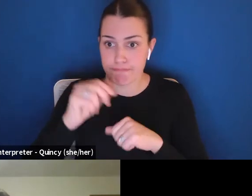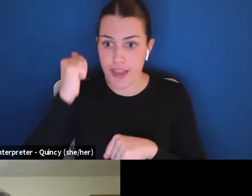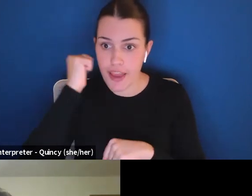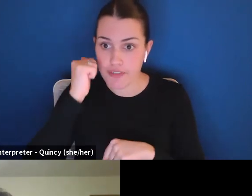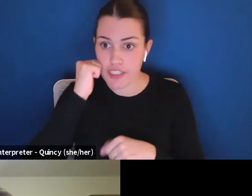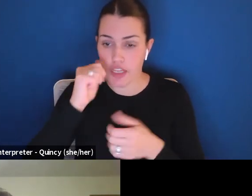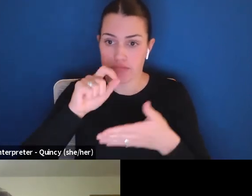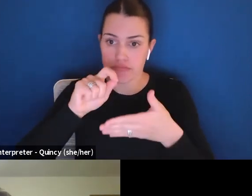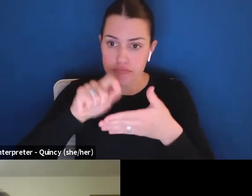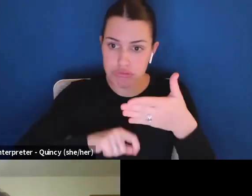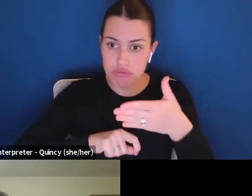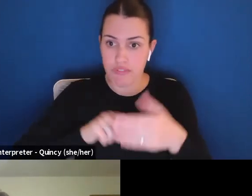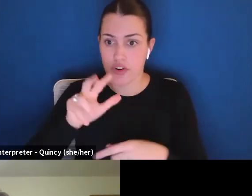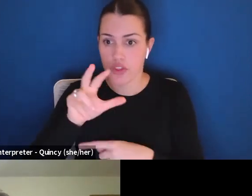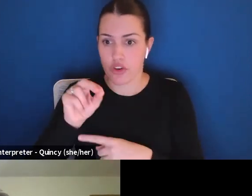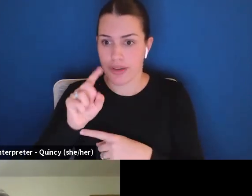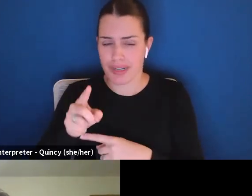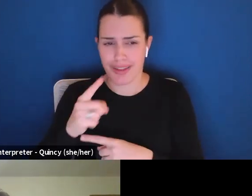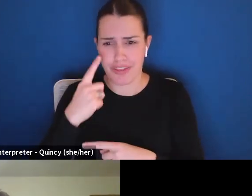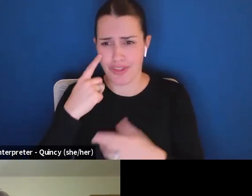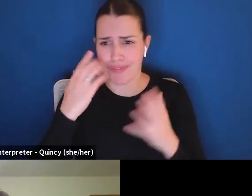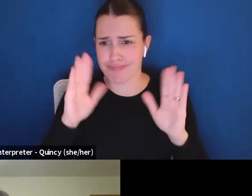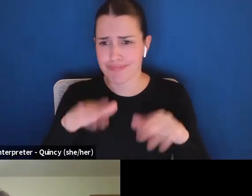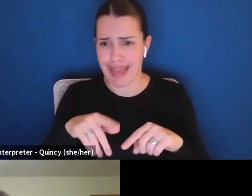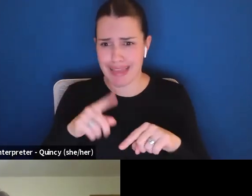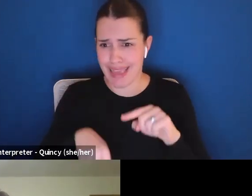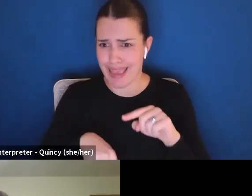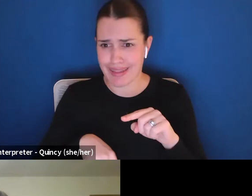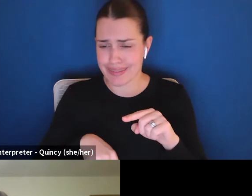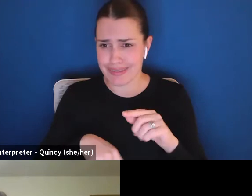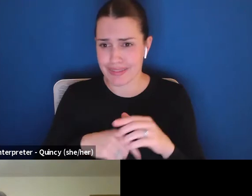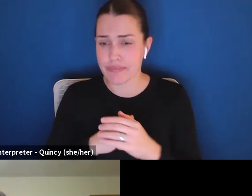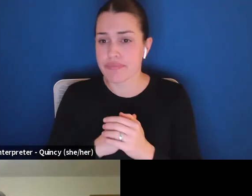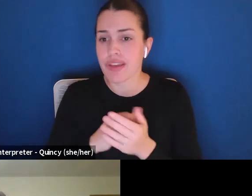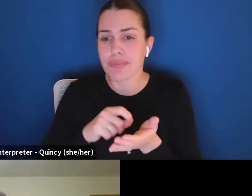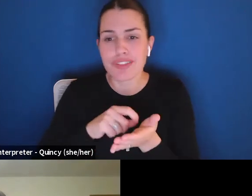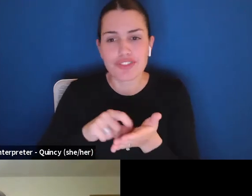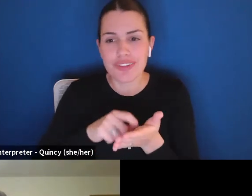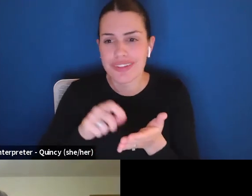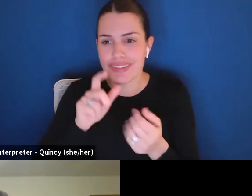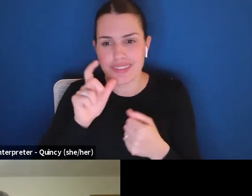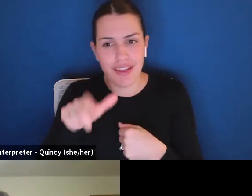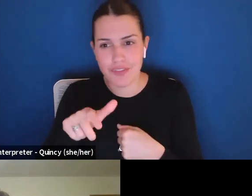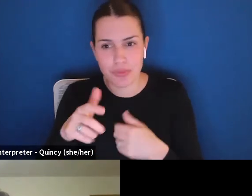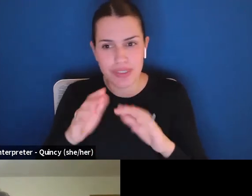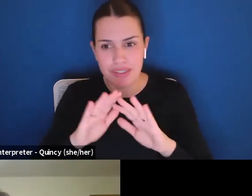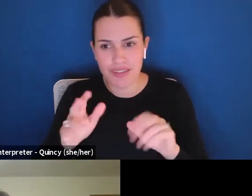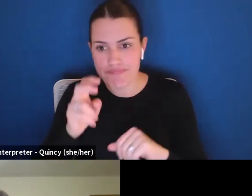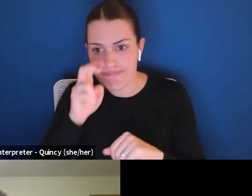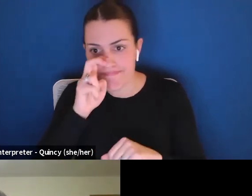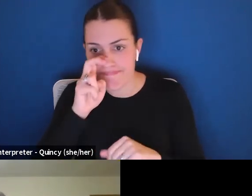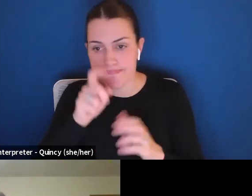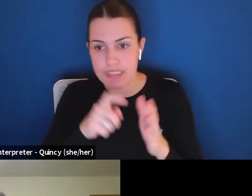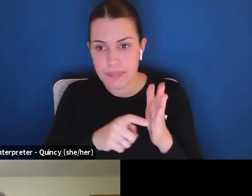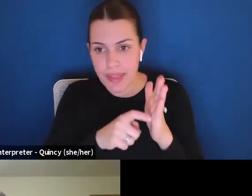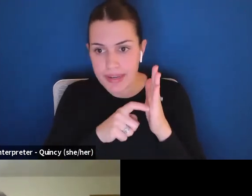and write for 30 minutes. And I thought I can't do that. And journaling doesn't have to be like that. It doesn't have to be rigid or demanding. You